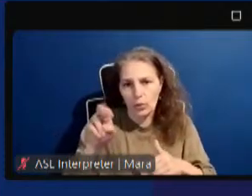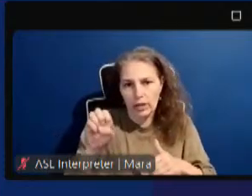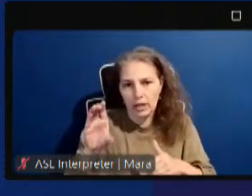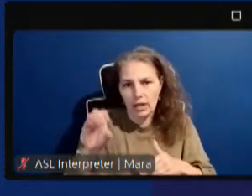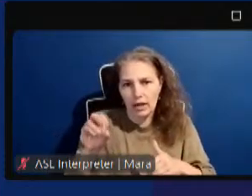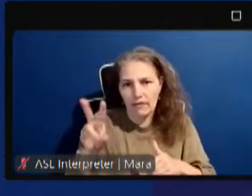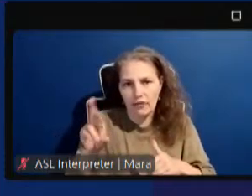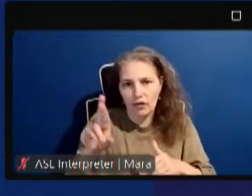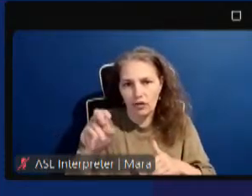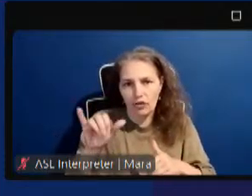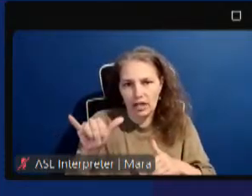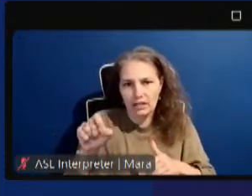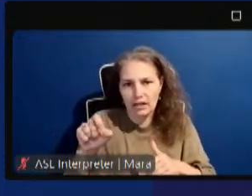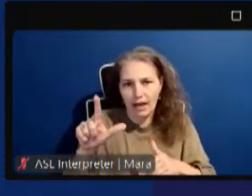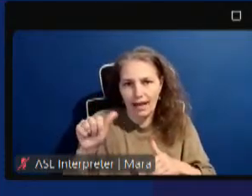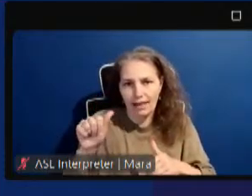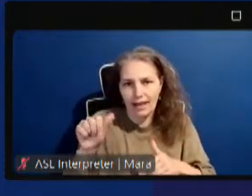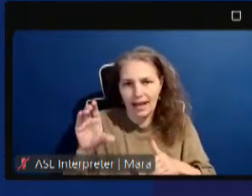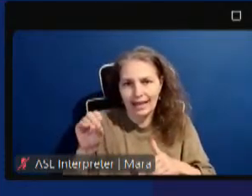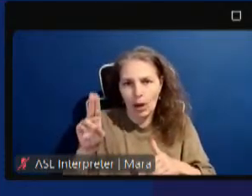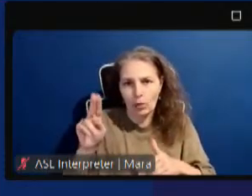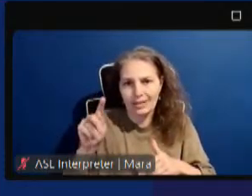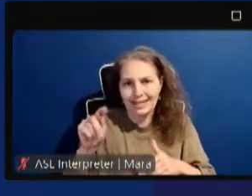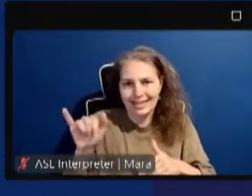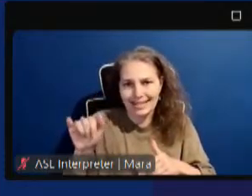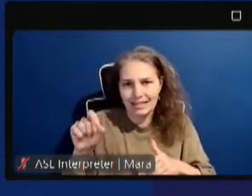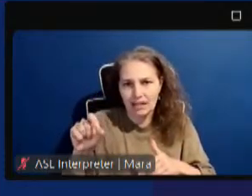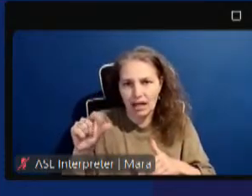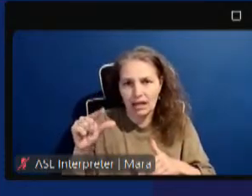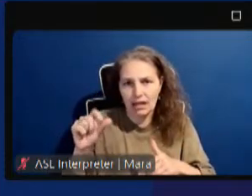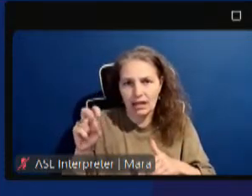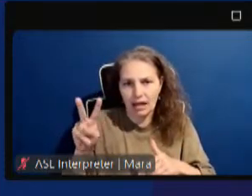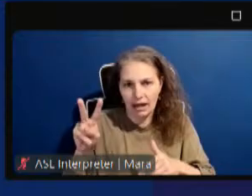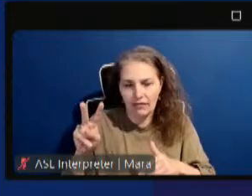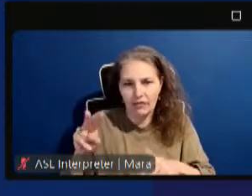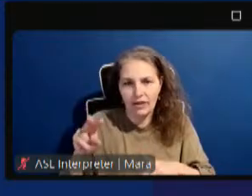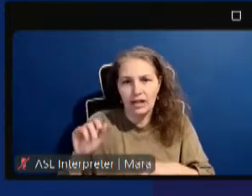find our hotline information. I'll read that out to you right now. It's